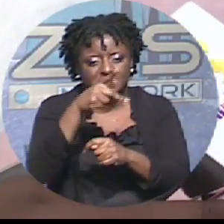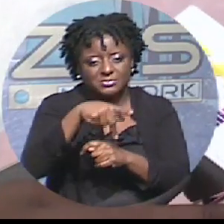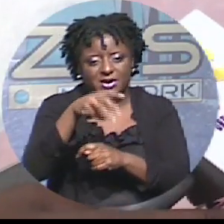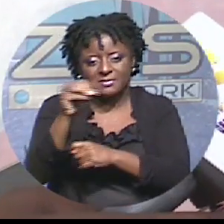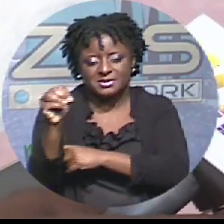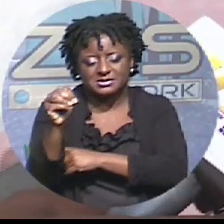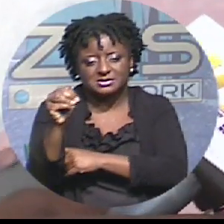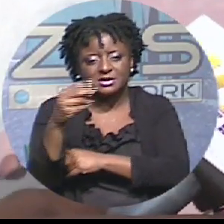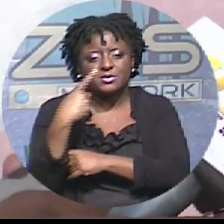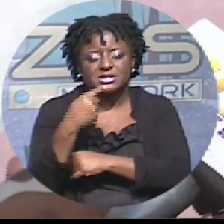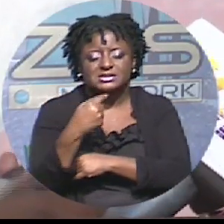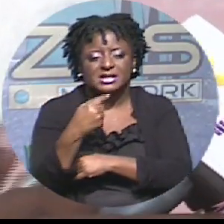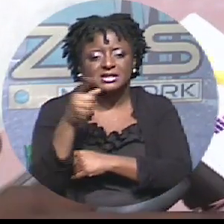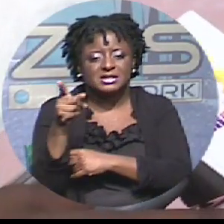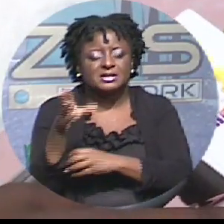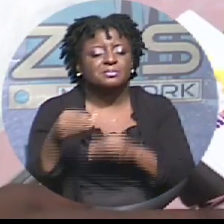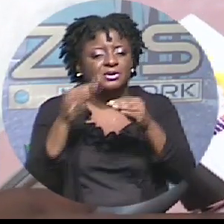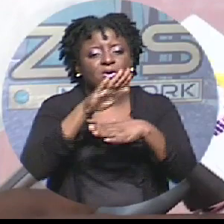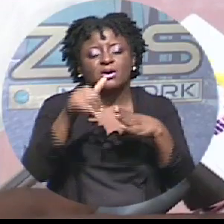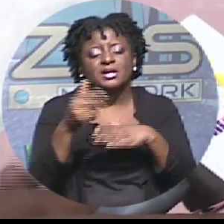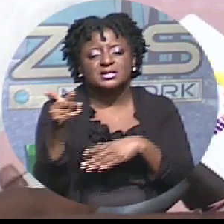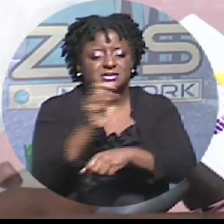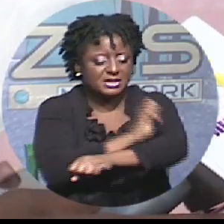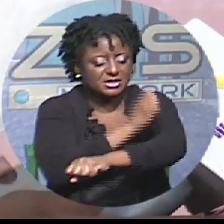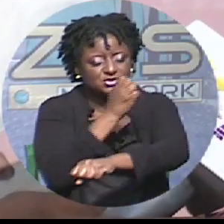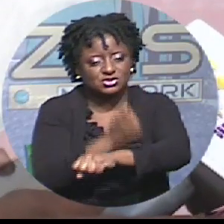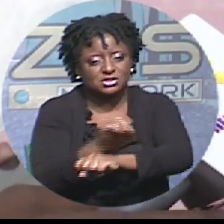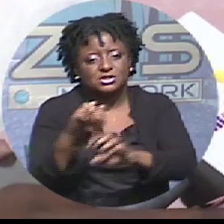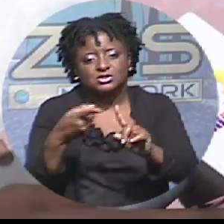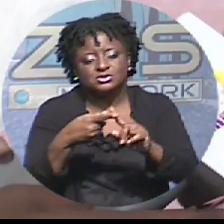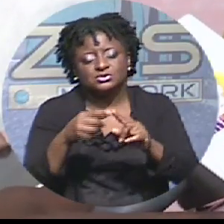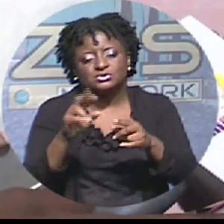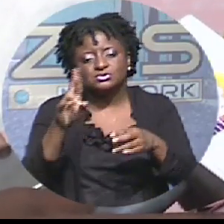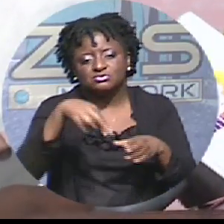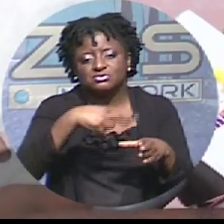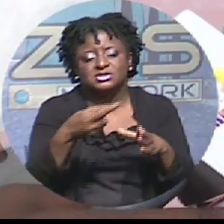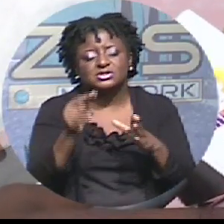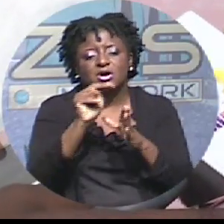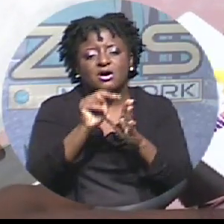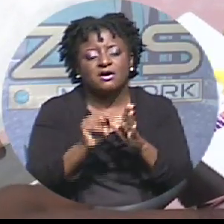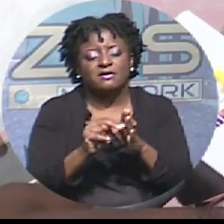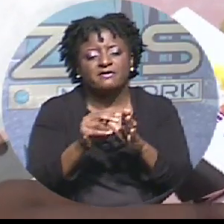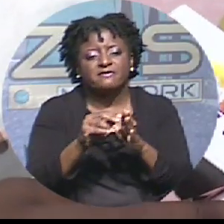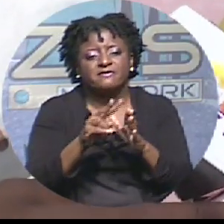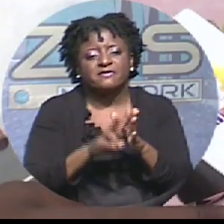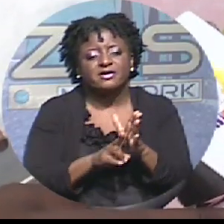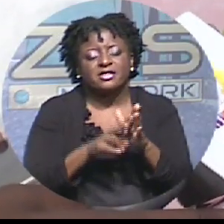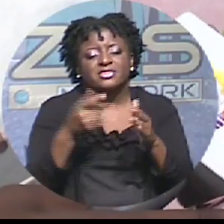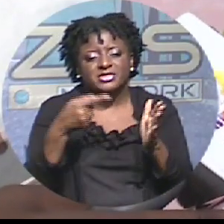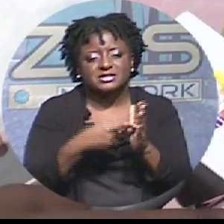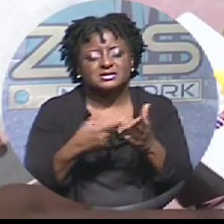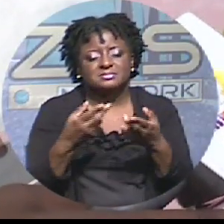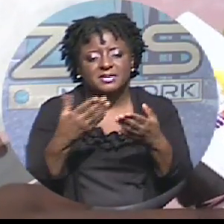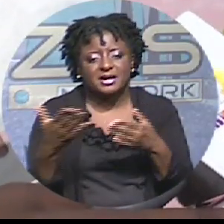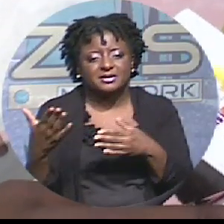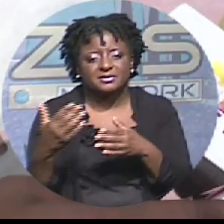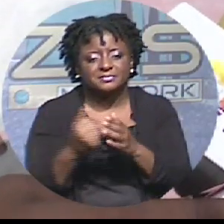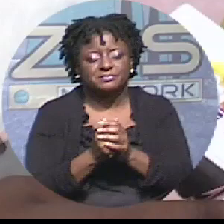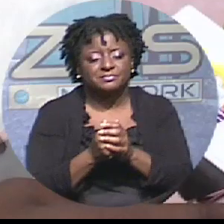was putting every ounce of his energy into resolving this matter. And here we have, at the helm of our